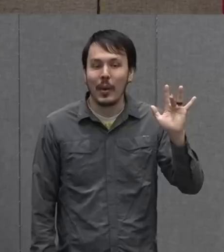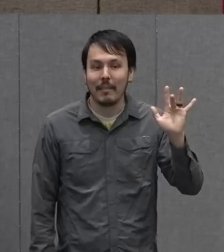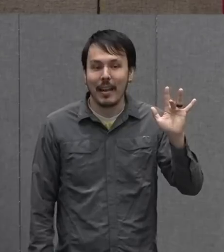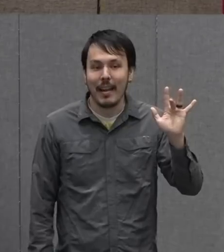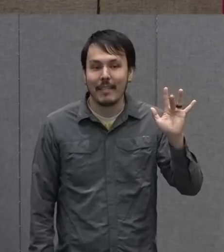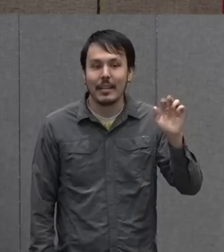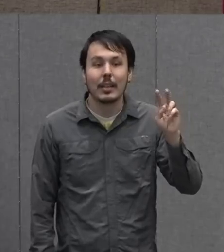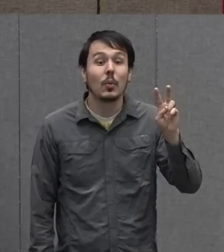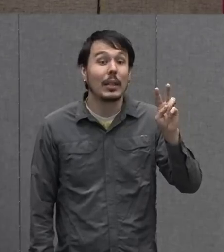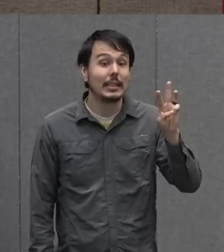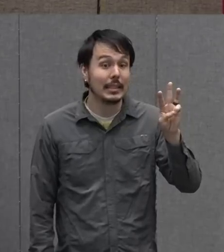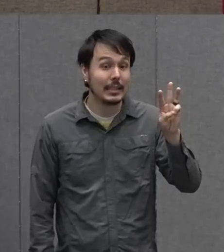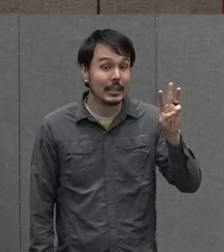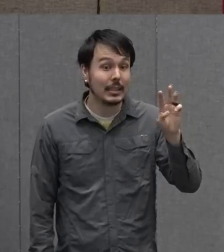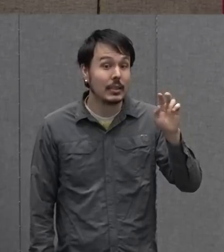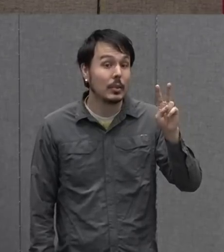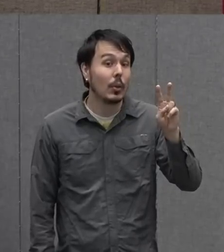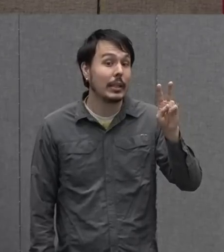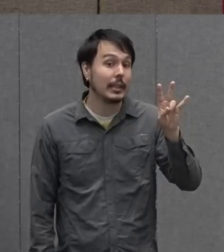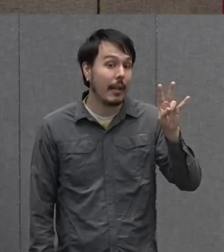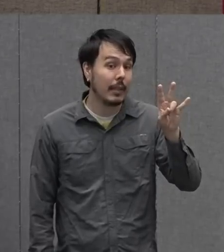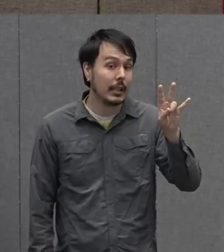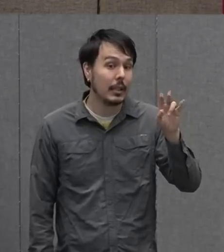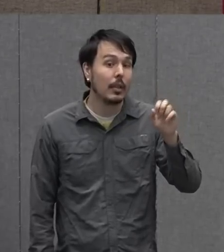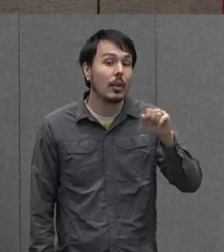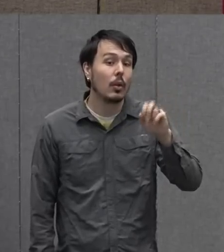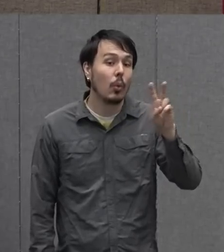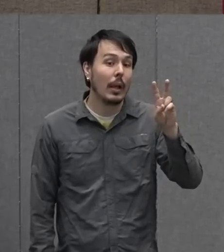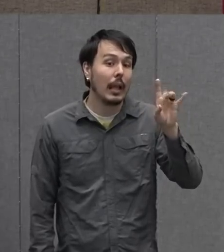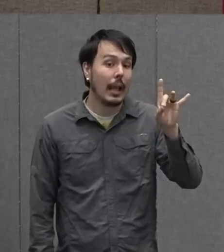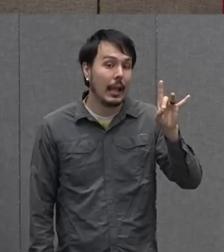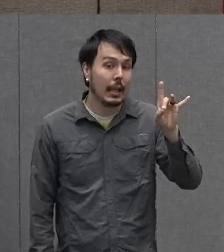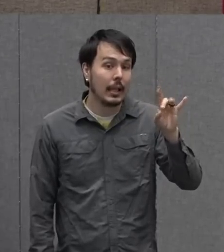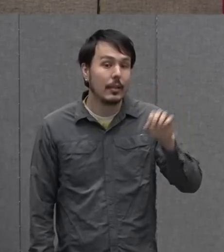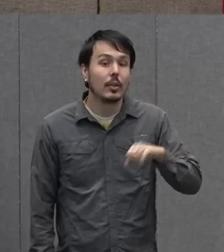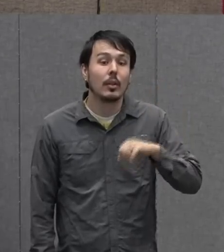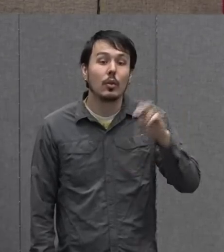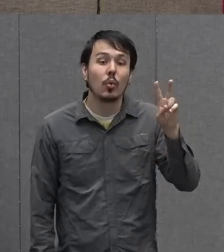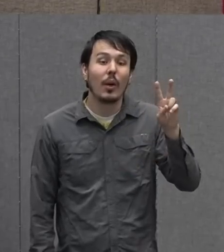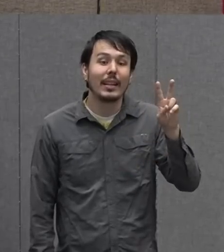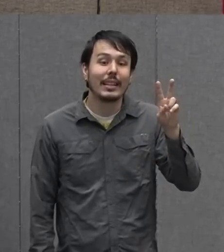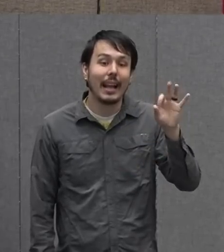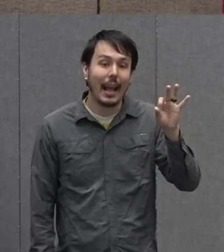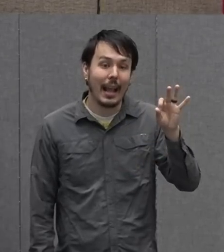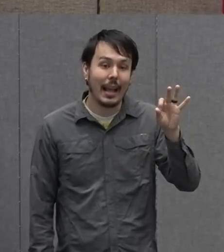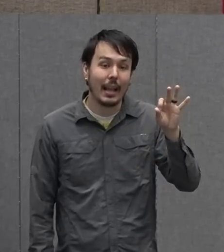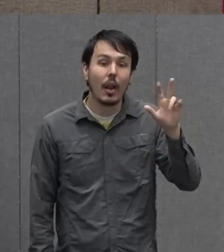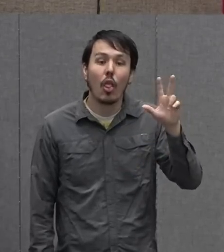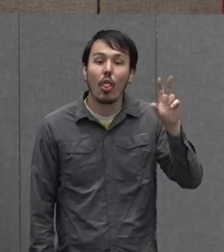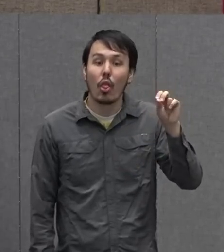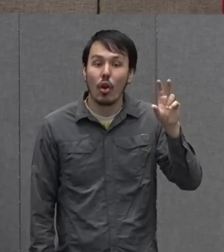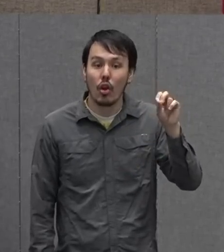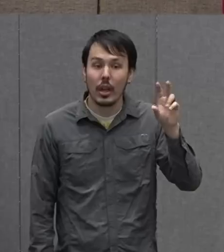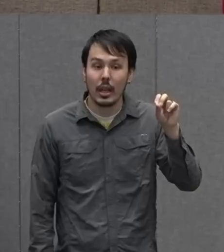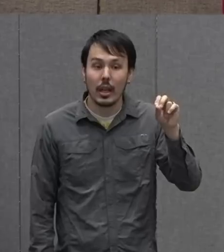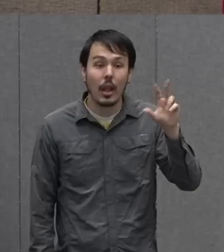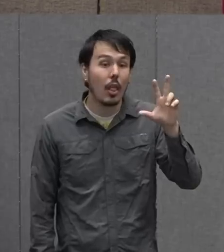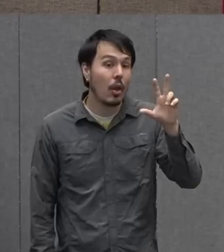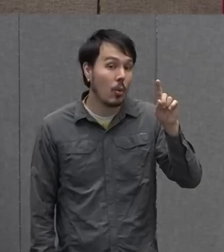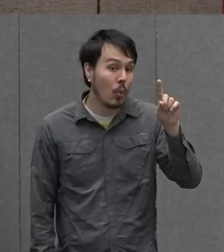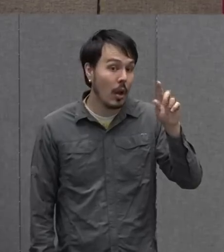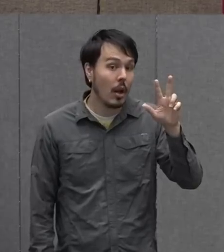25, 26, 27, 28, 29, 30,